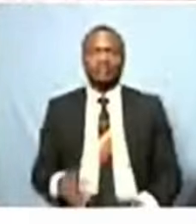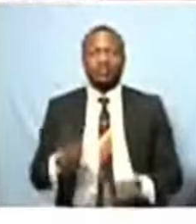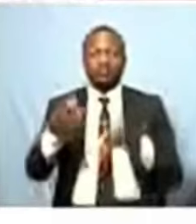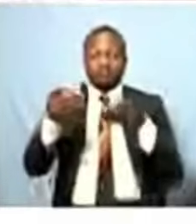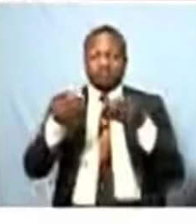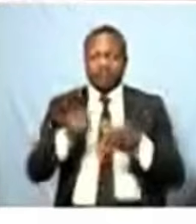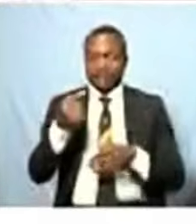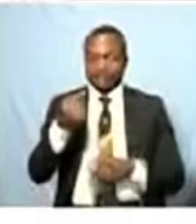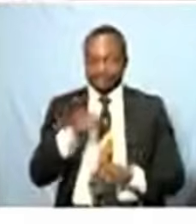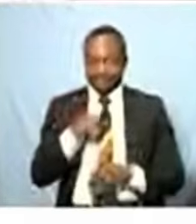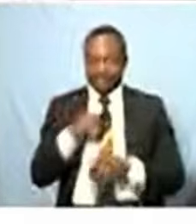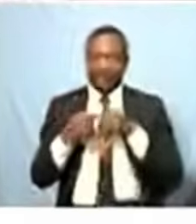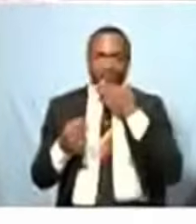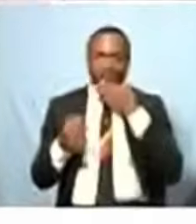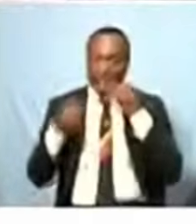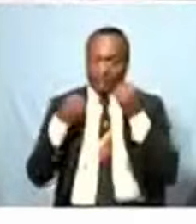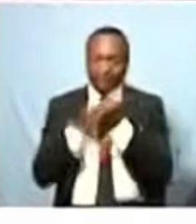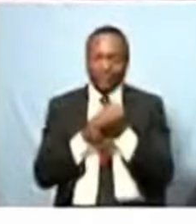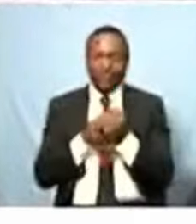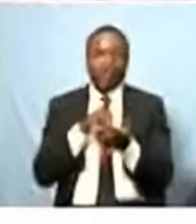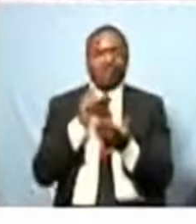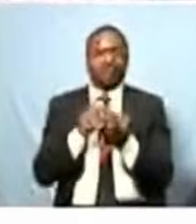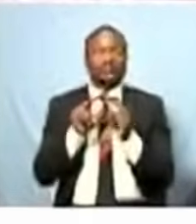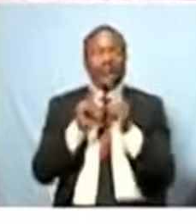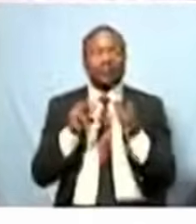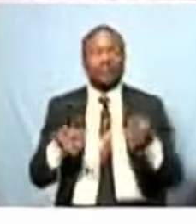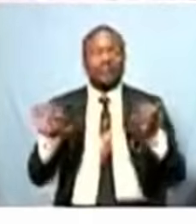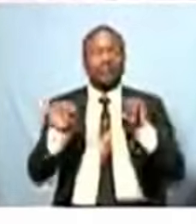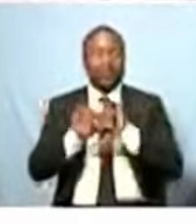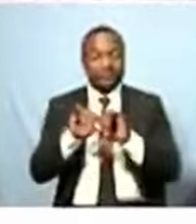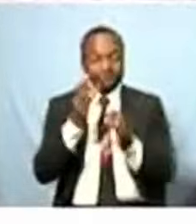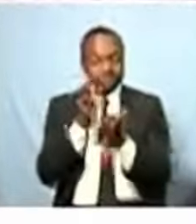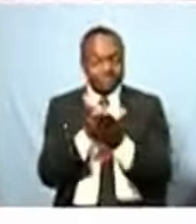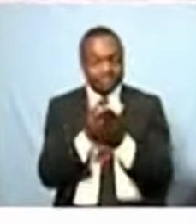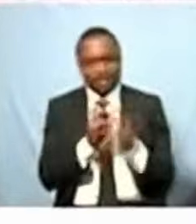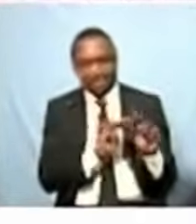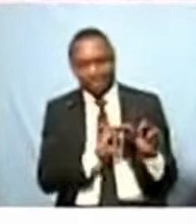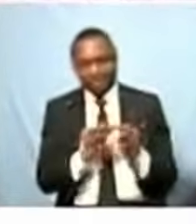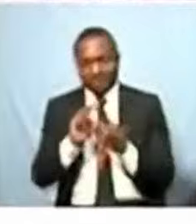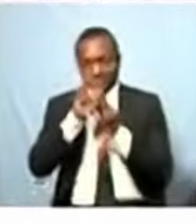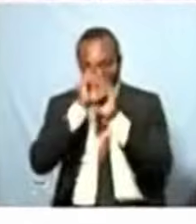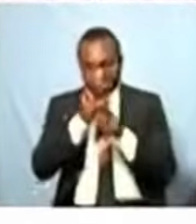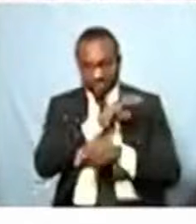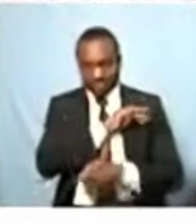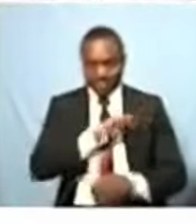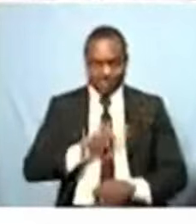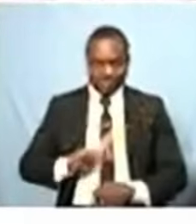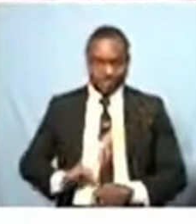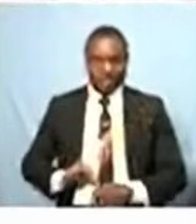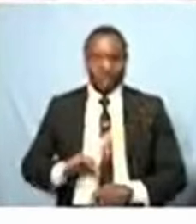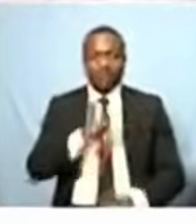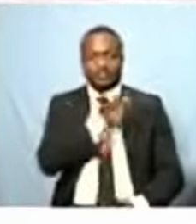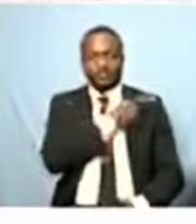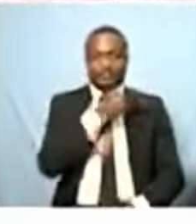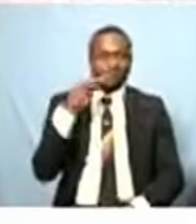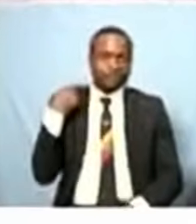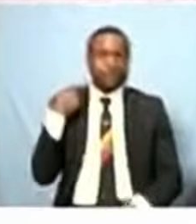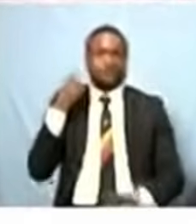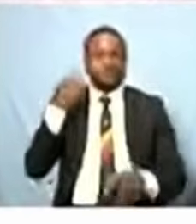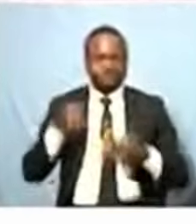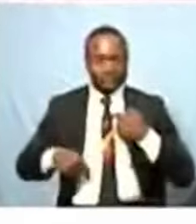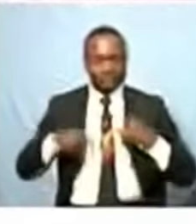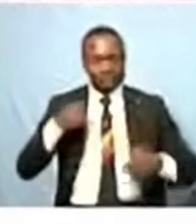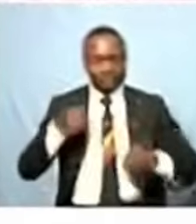me to second this very important motion moved by the Honorable Member of Parliament for